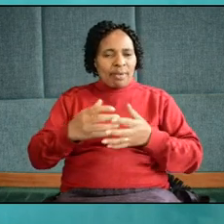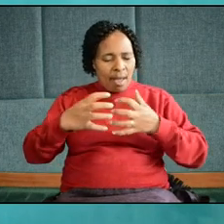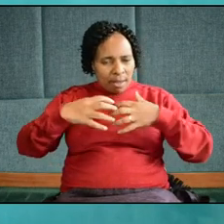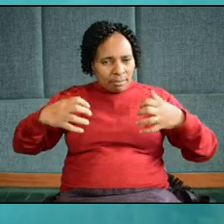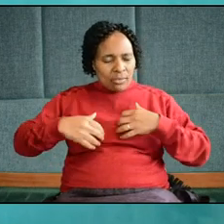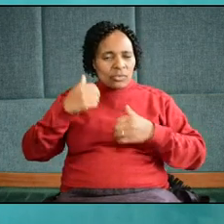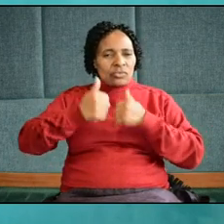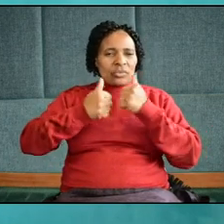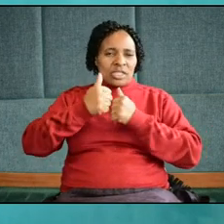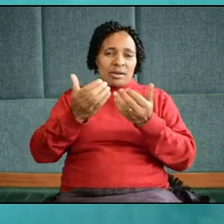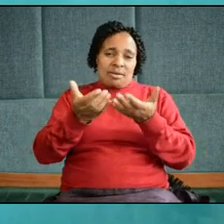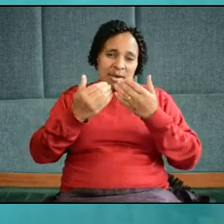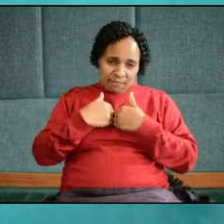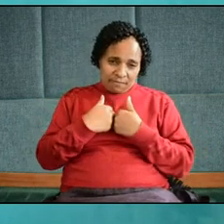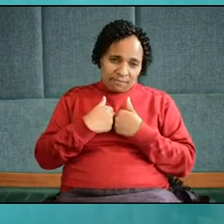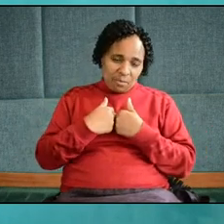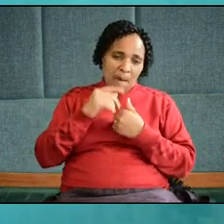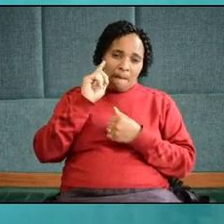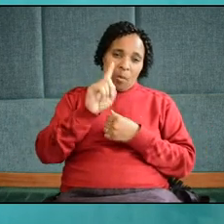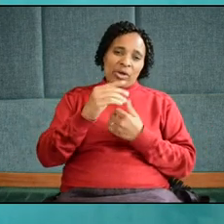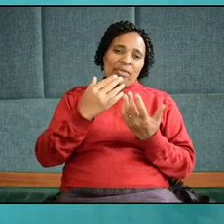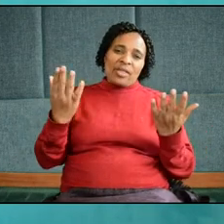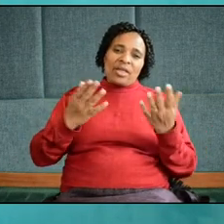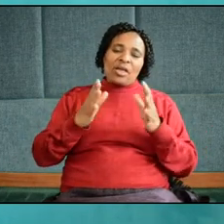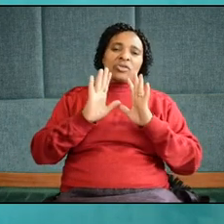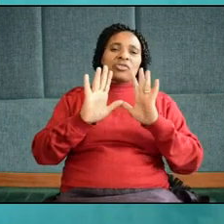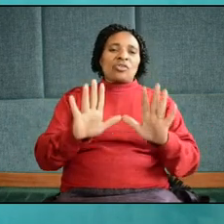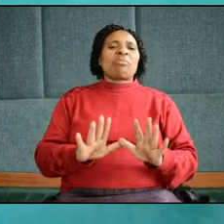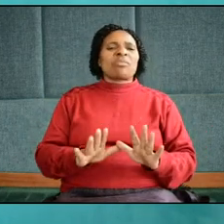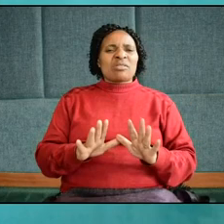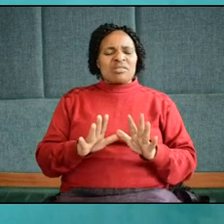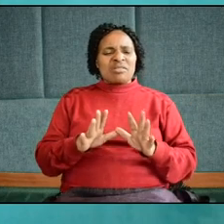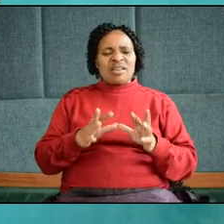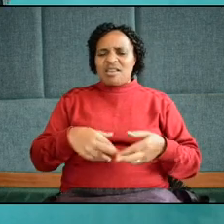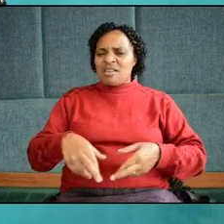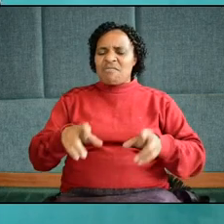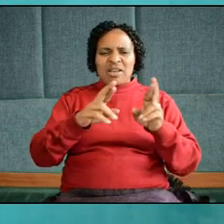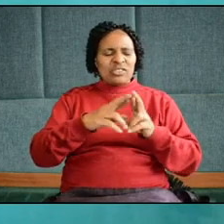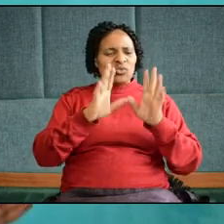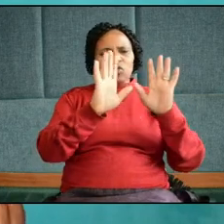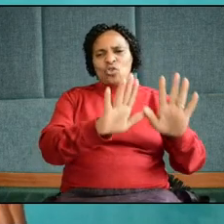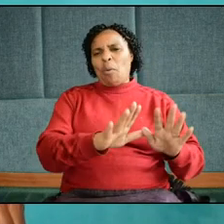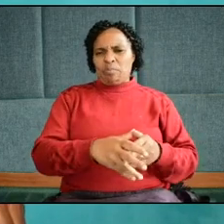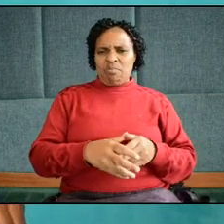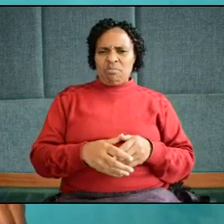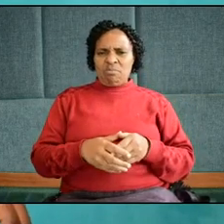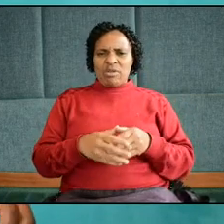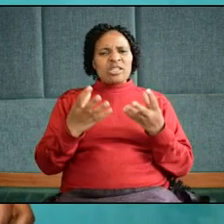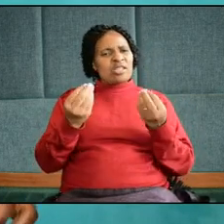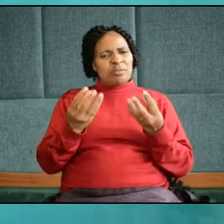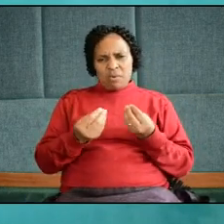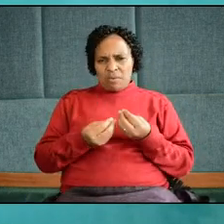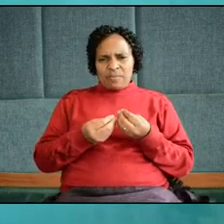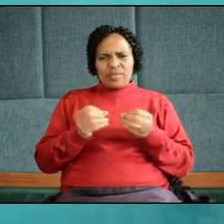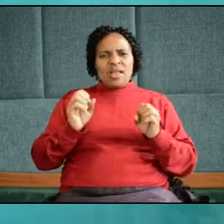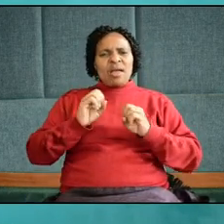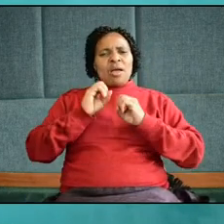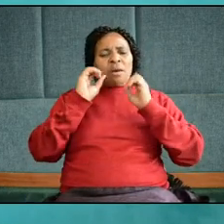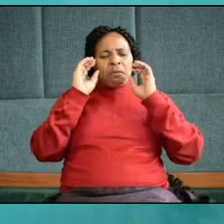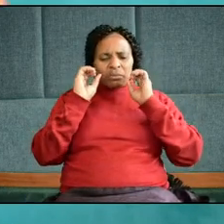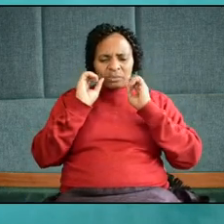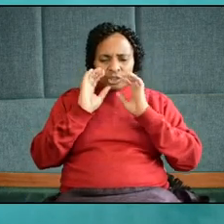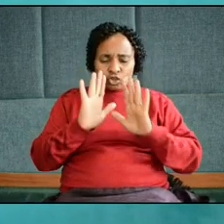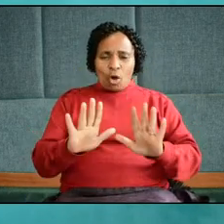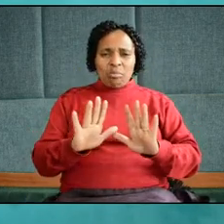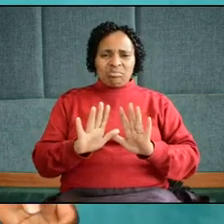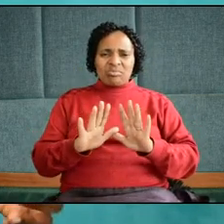need, I think one thing would be we can stop polluting rivers. I think that's something that's quite simple. And another thing is we can stop